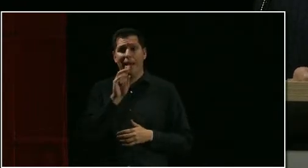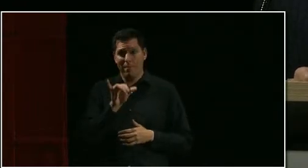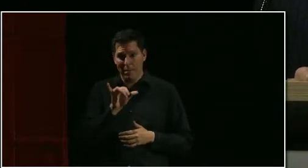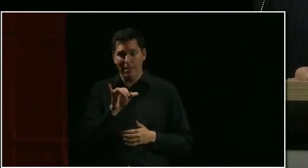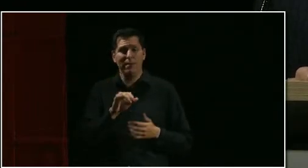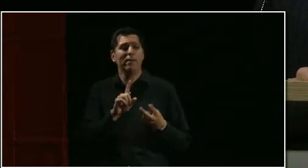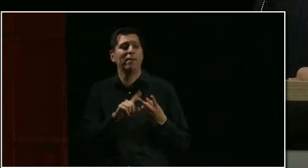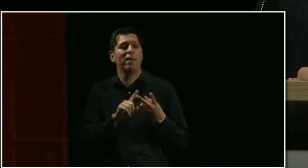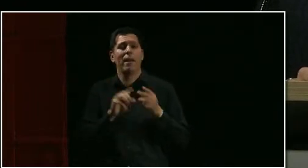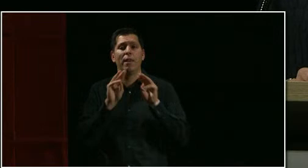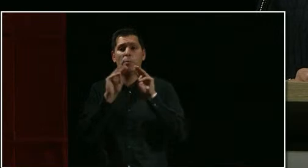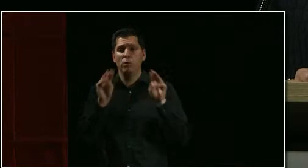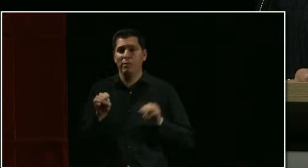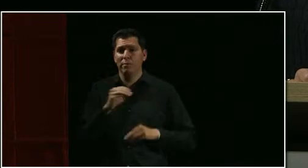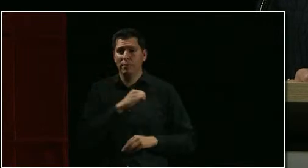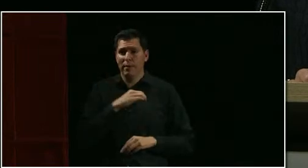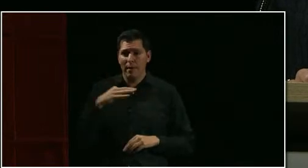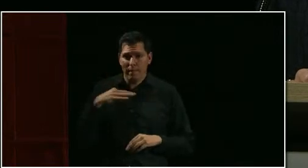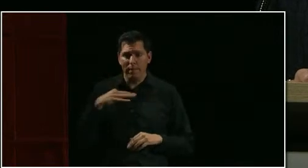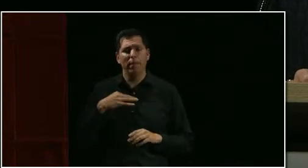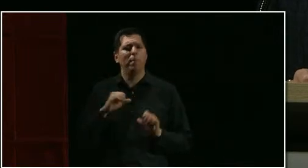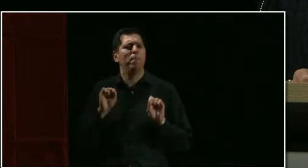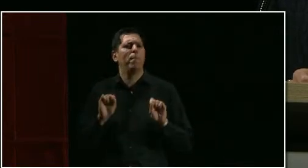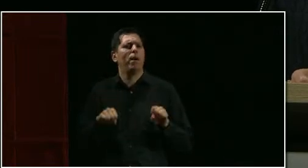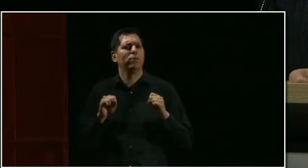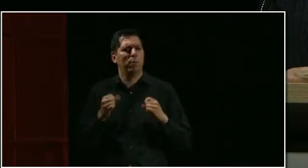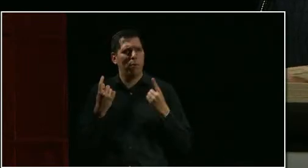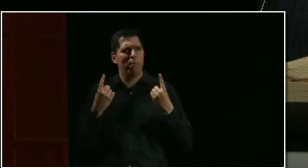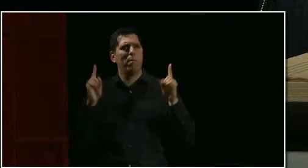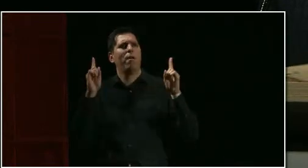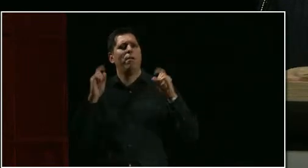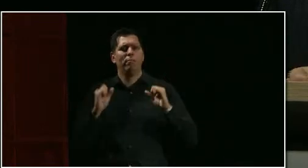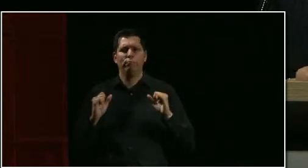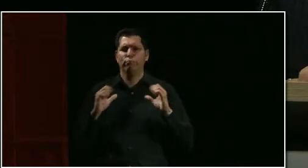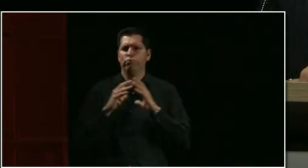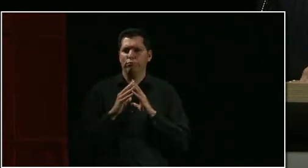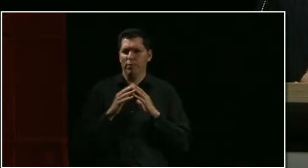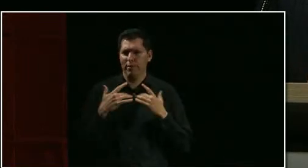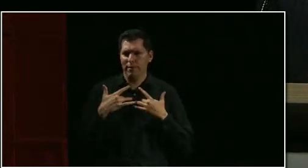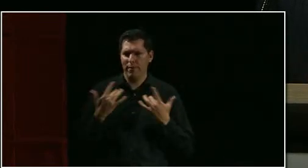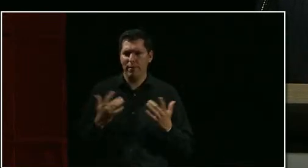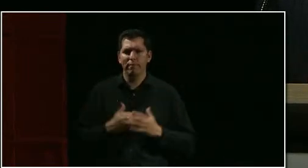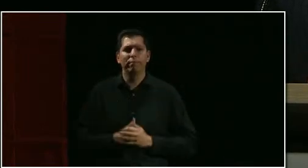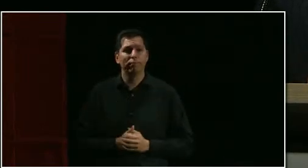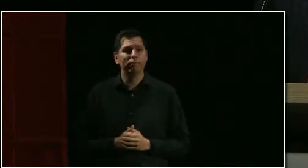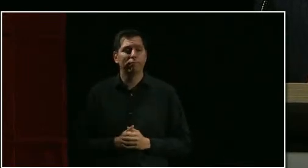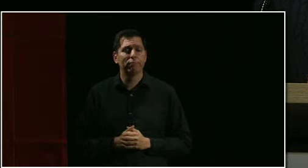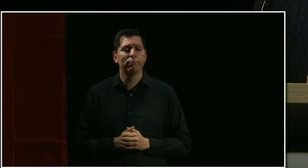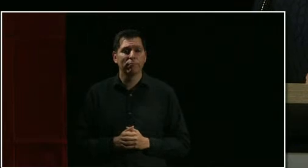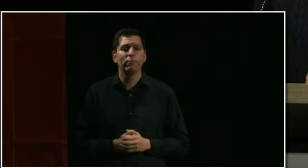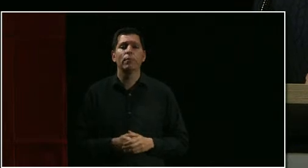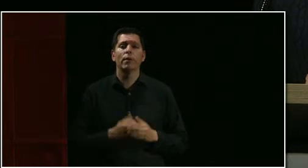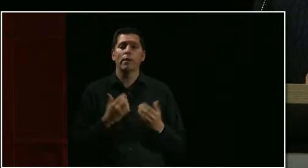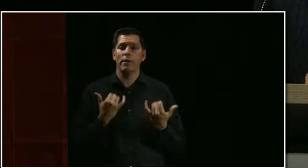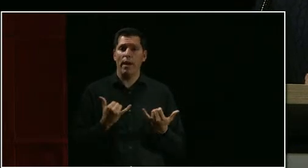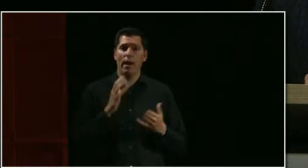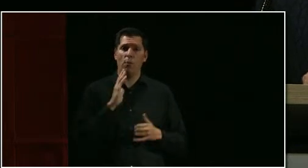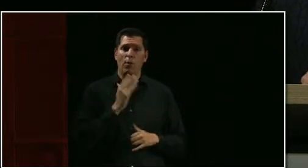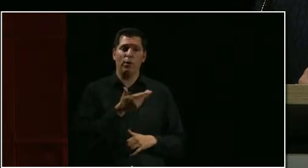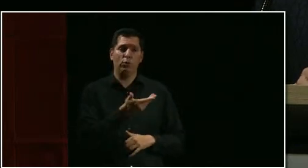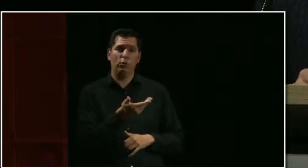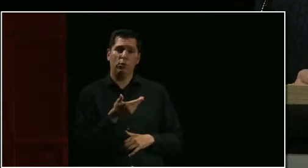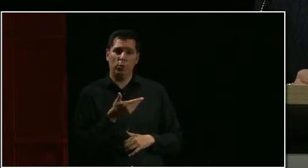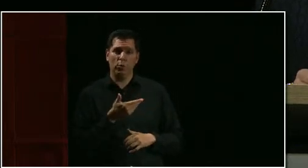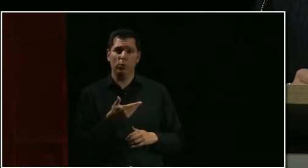and the museum staff for making this event possible tonight. So without further ado, I want to introduce